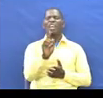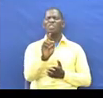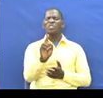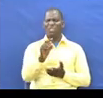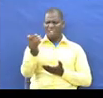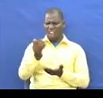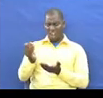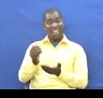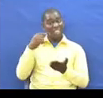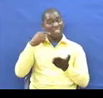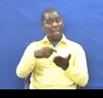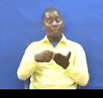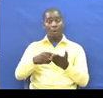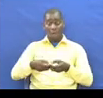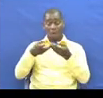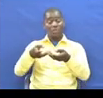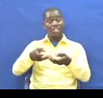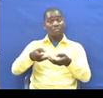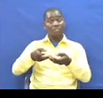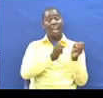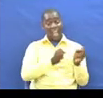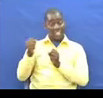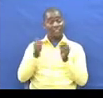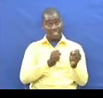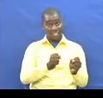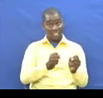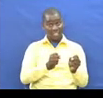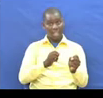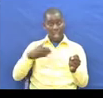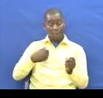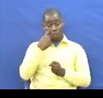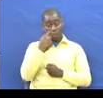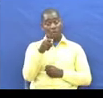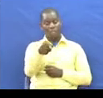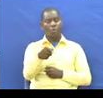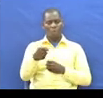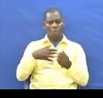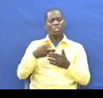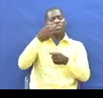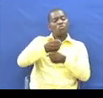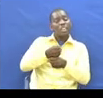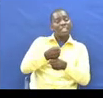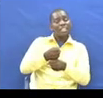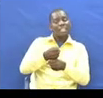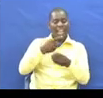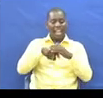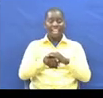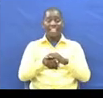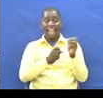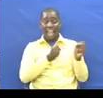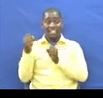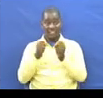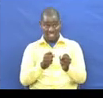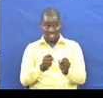No, we should not call it example. It should be your activity. I'm sure that I'm in the studio, but I'm looking at what you are